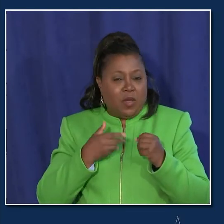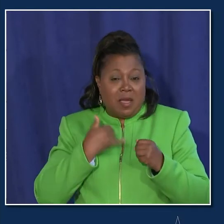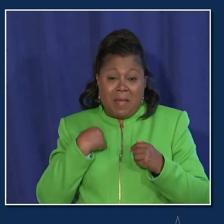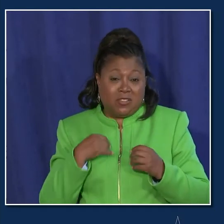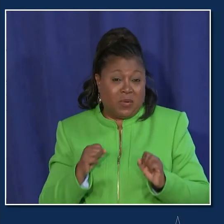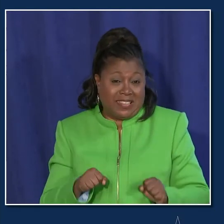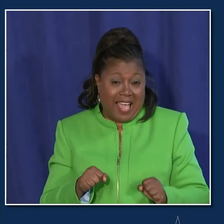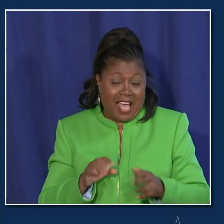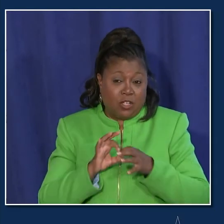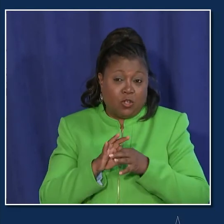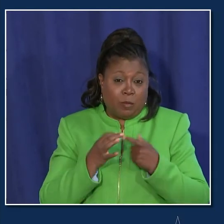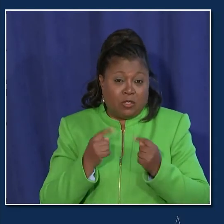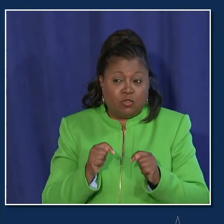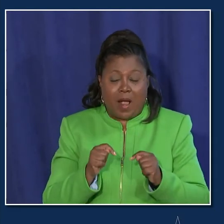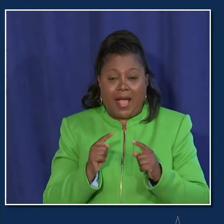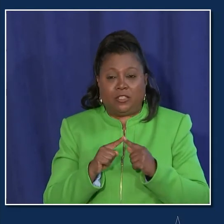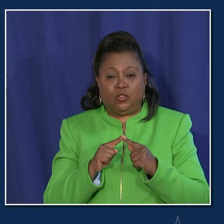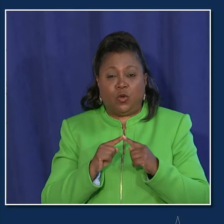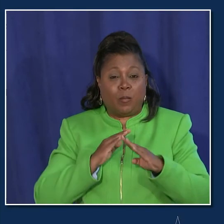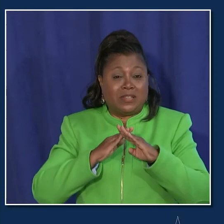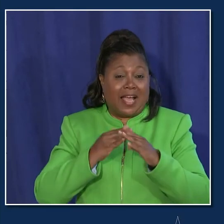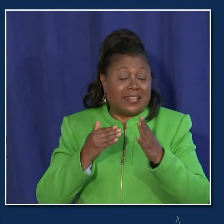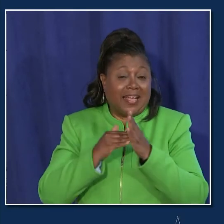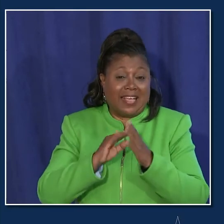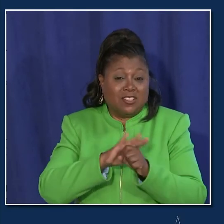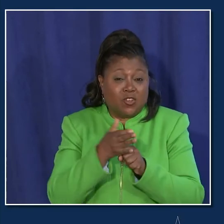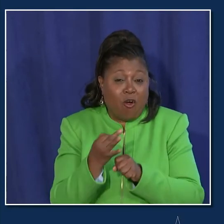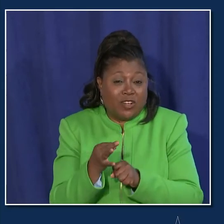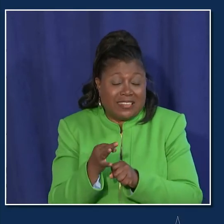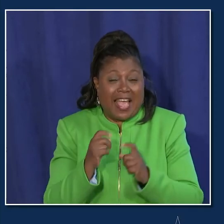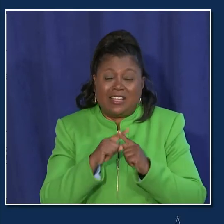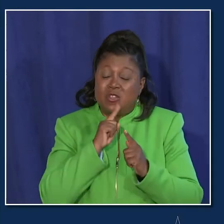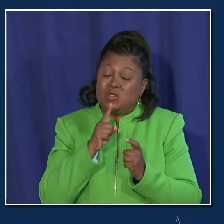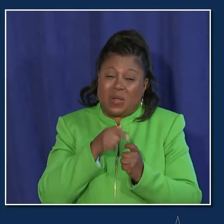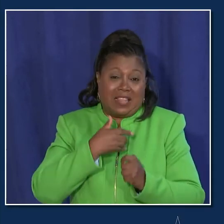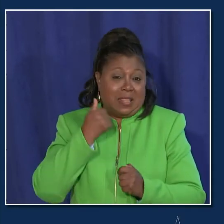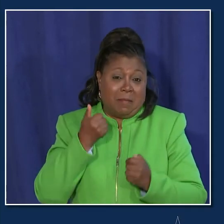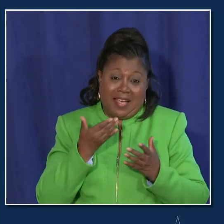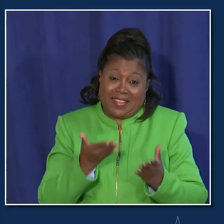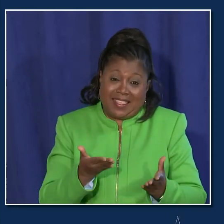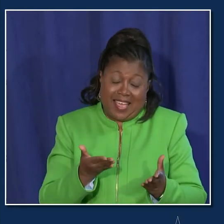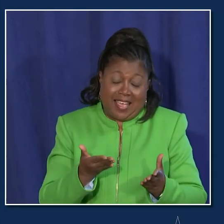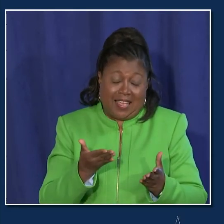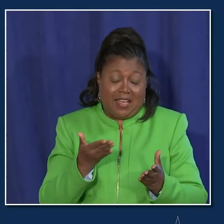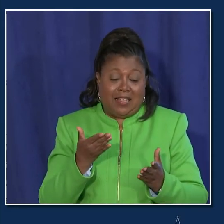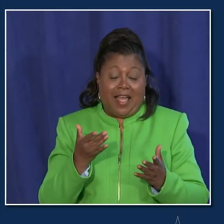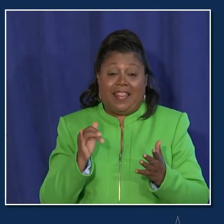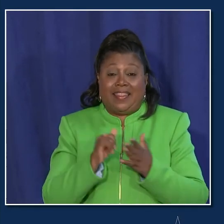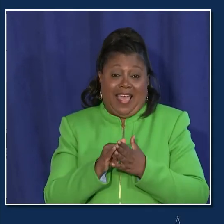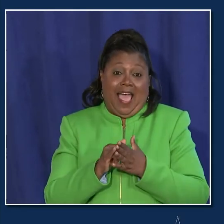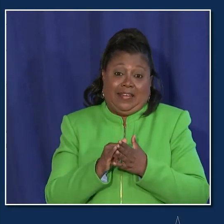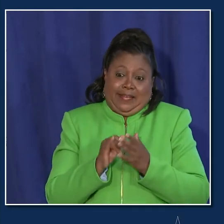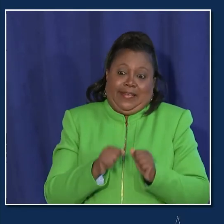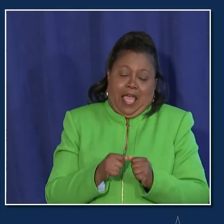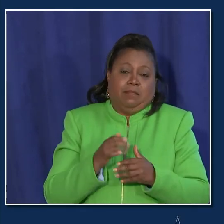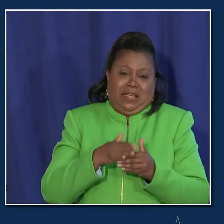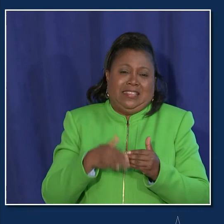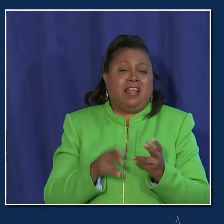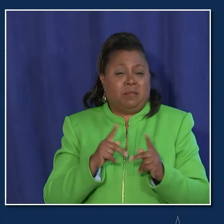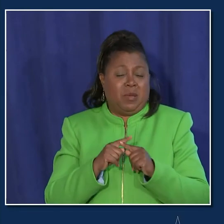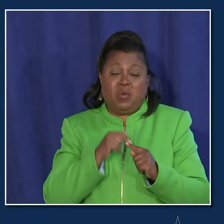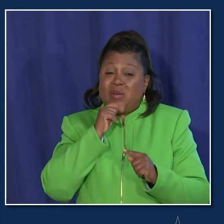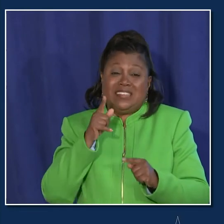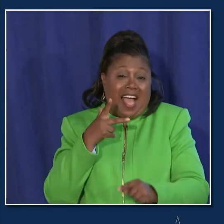best we can in terms of trying to protect against COVID, and this is absolutely the best thing, that can be done. For people who